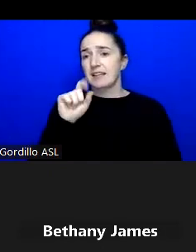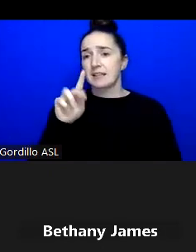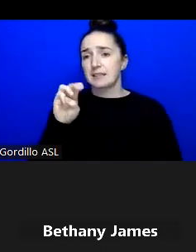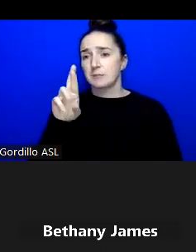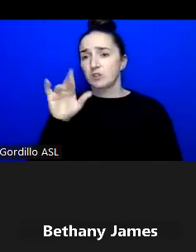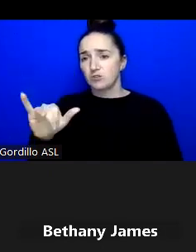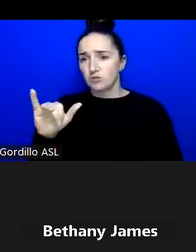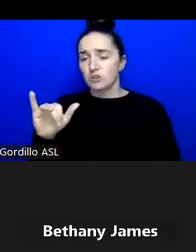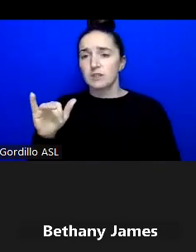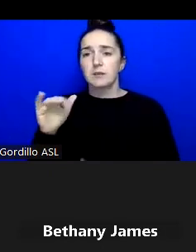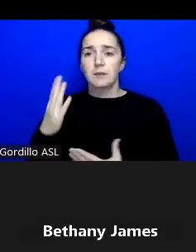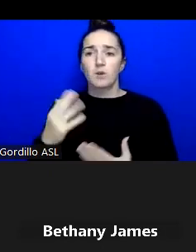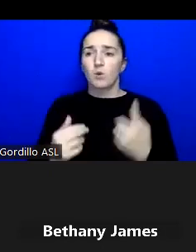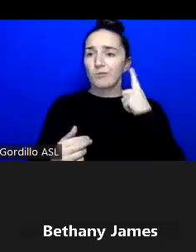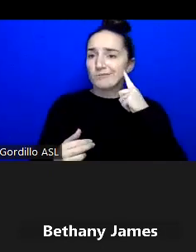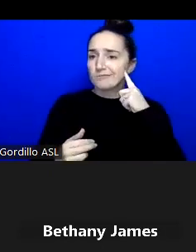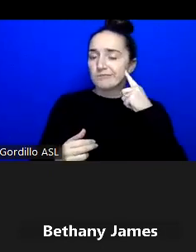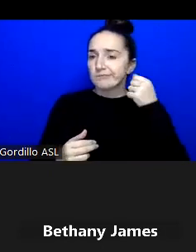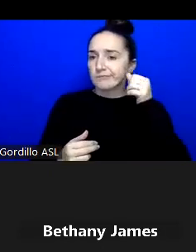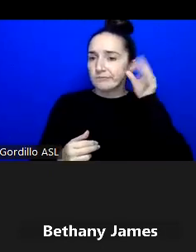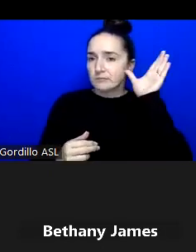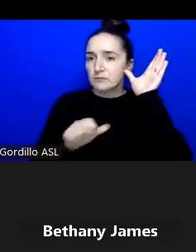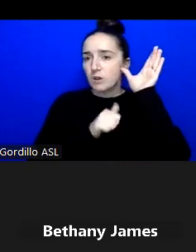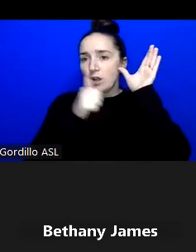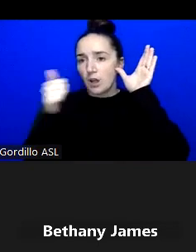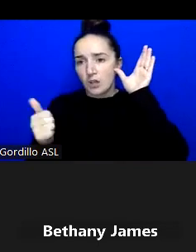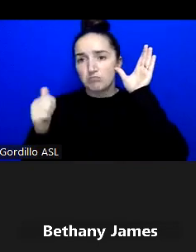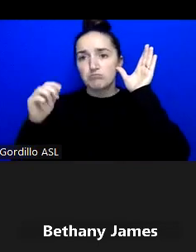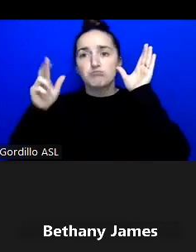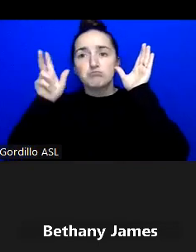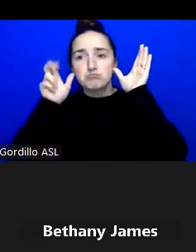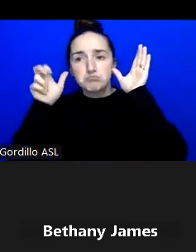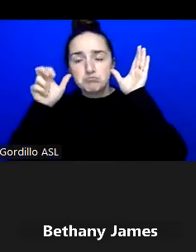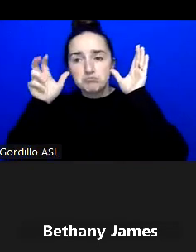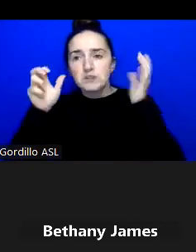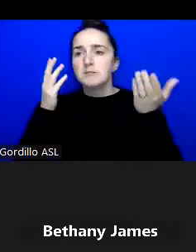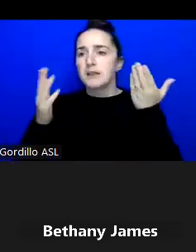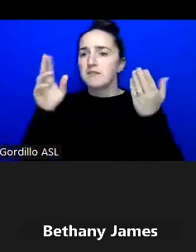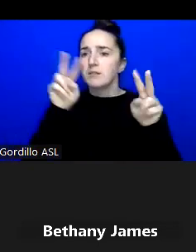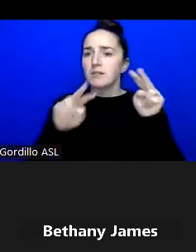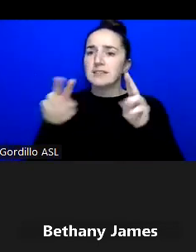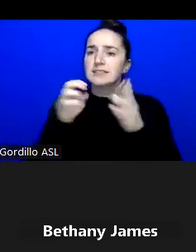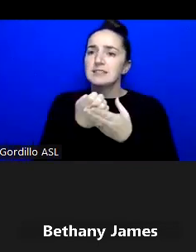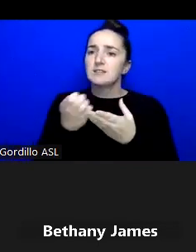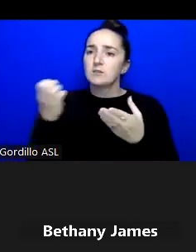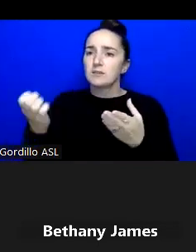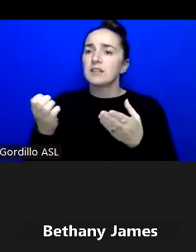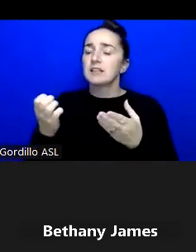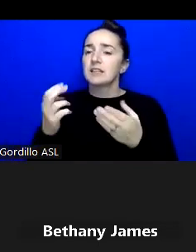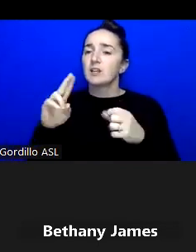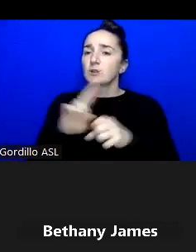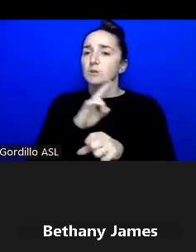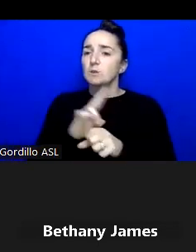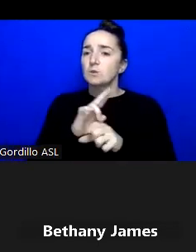have any usable hearing in, and the other ear is good. So we might have to look at devices that take that signal and send it wirelessly to the